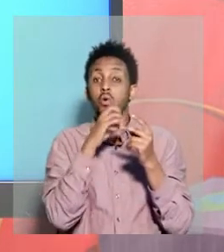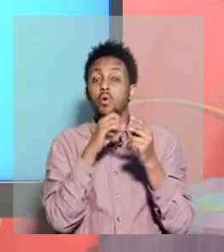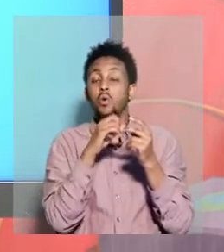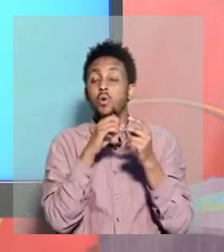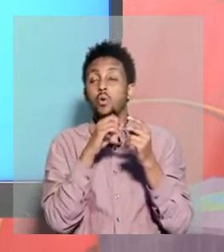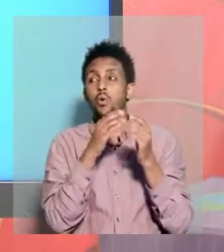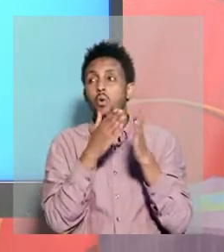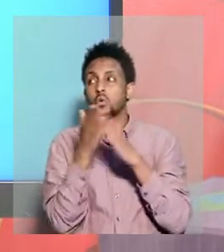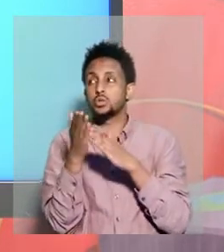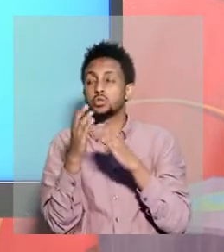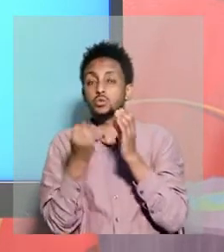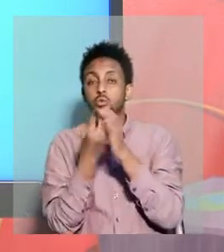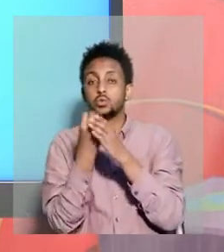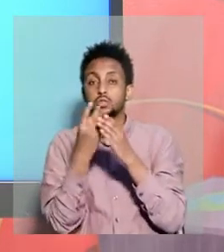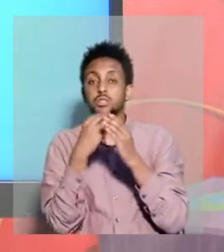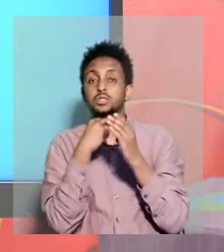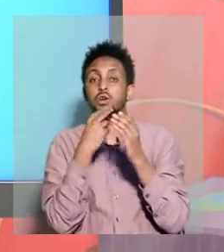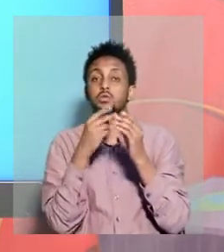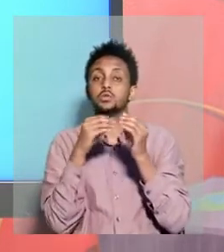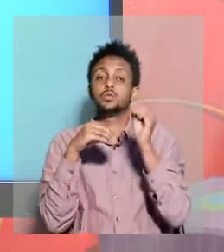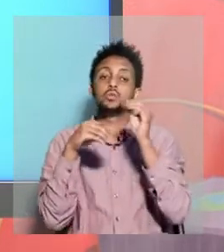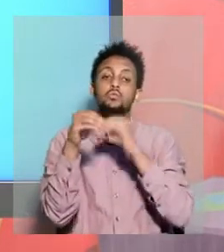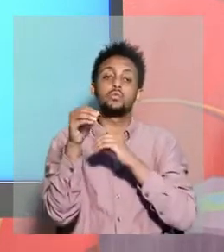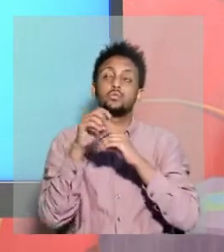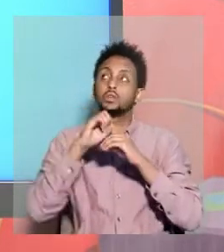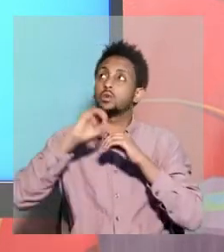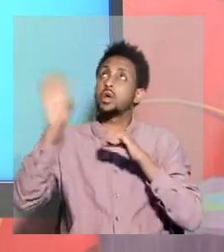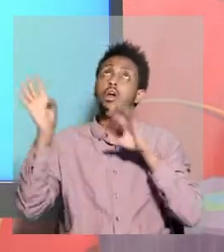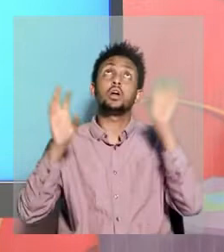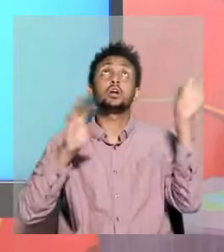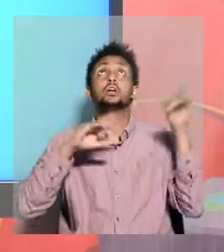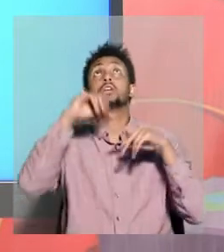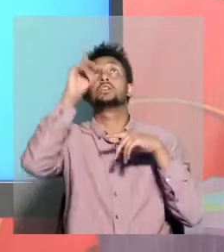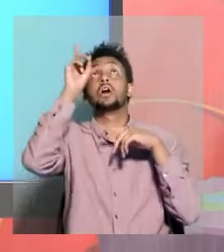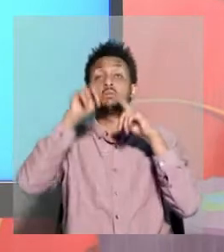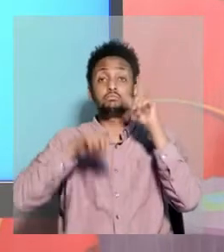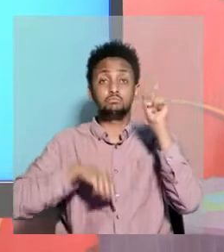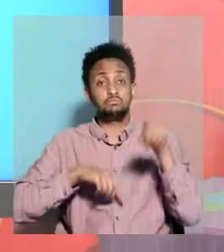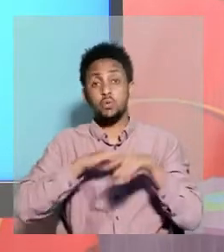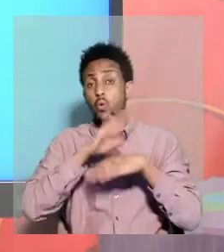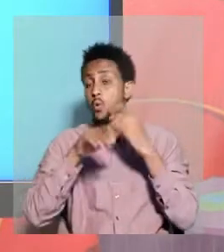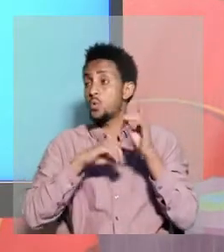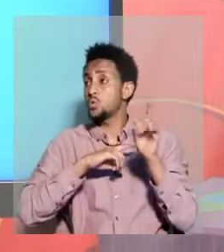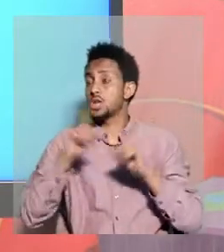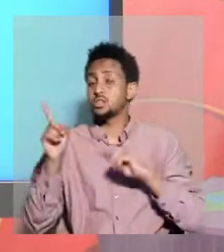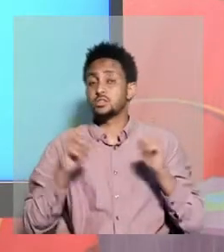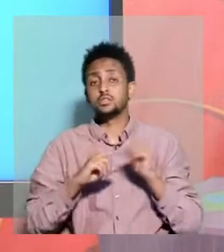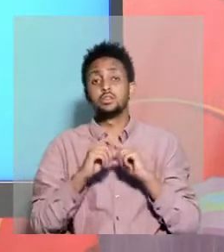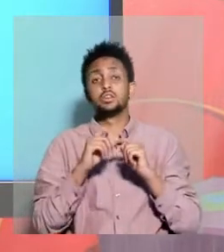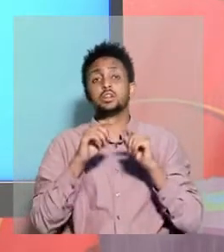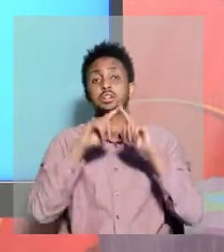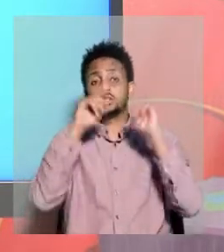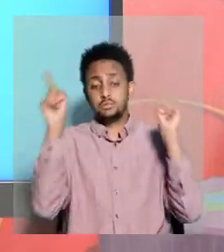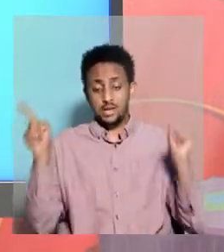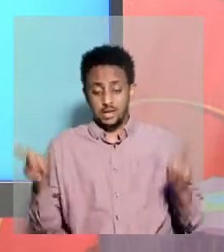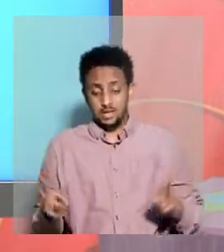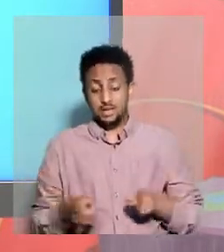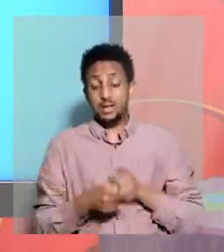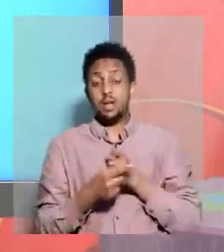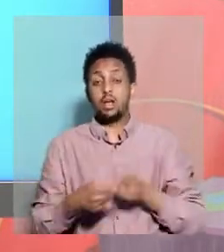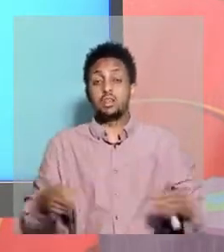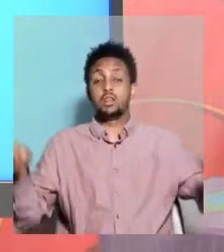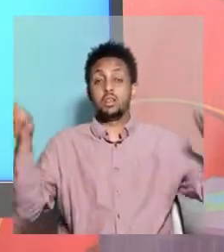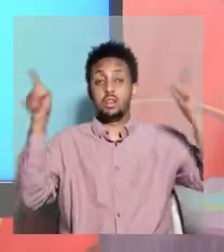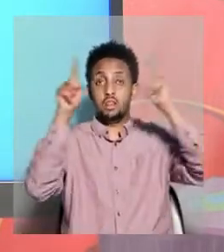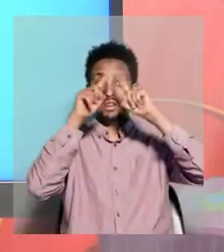directions. Suppose if I am a source, the sound is moving here, upward, downward, in all directions, forming a spherical wave pattern.